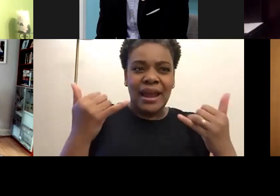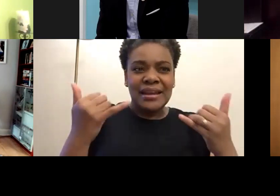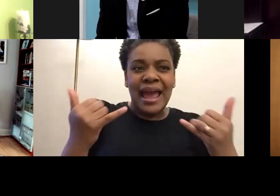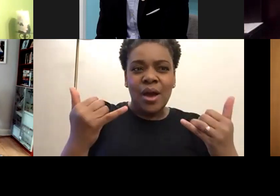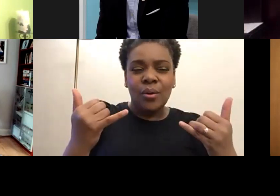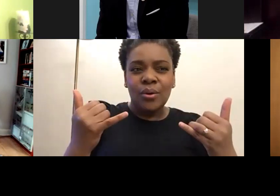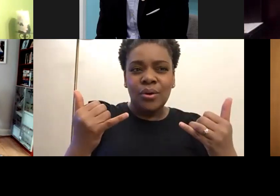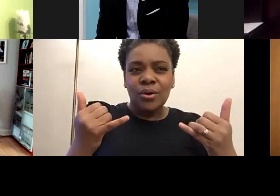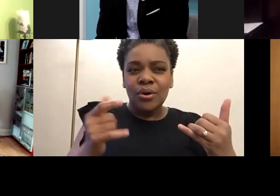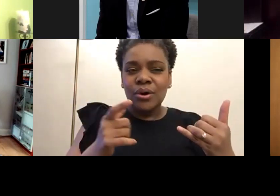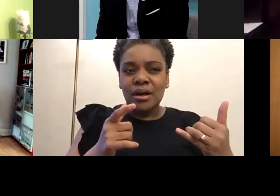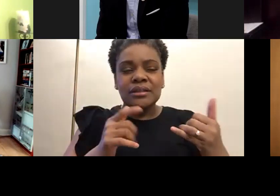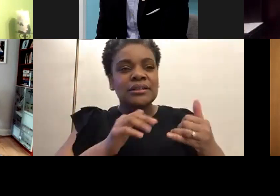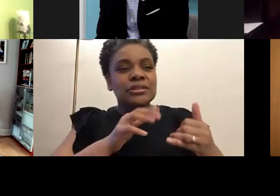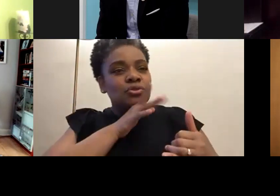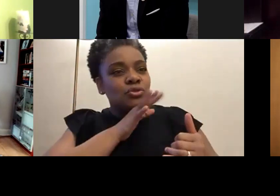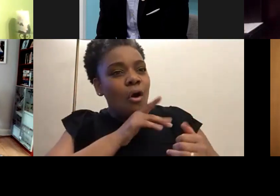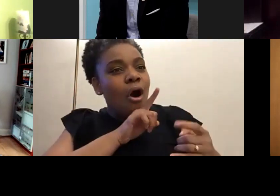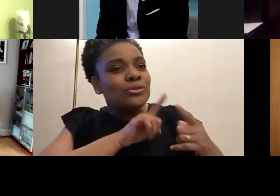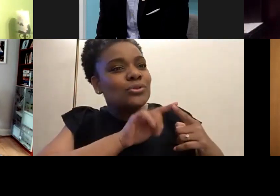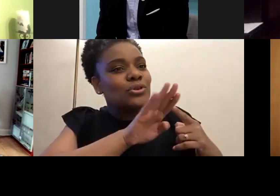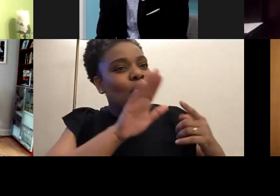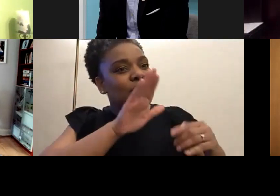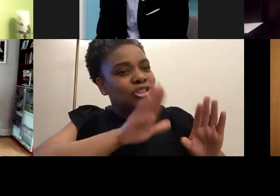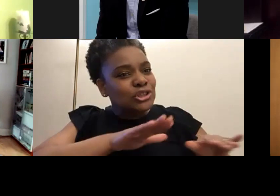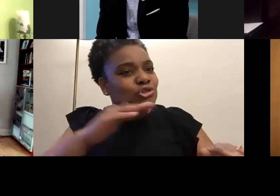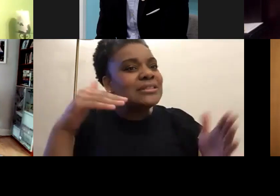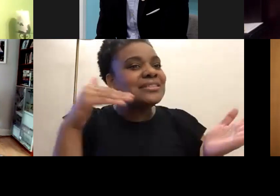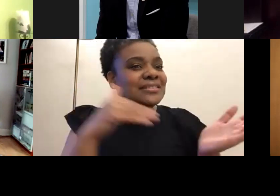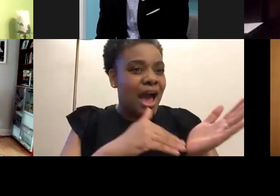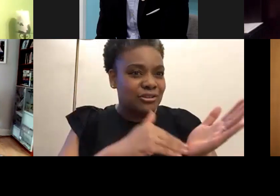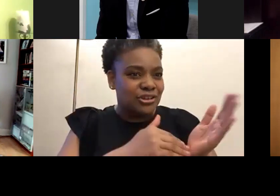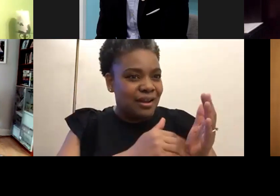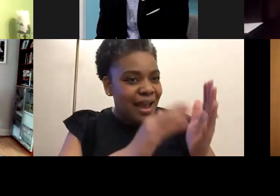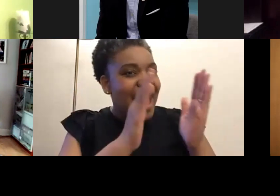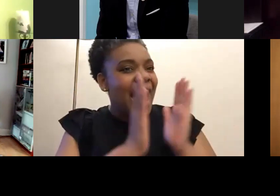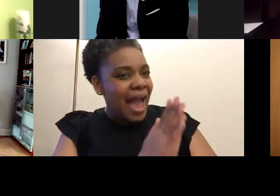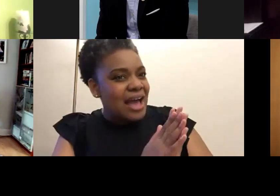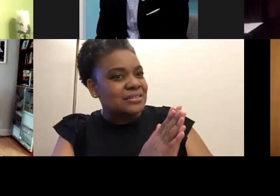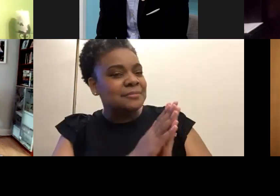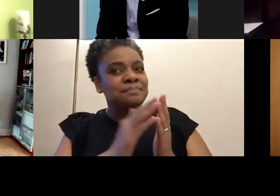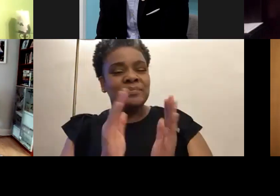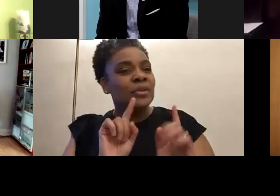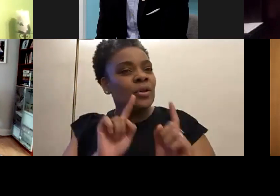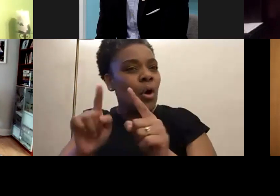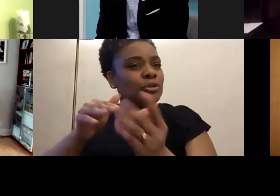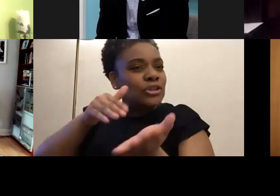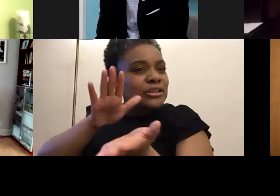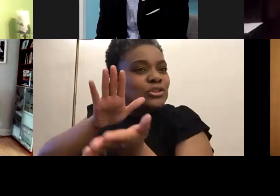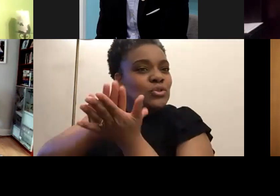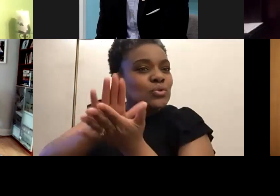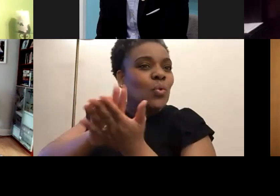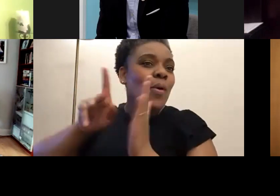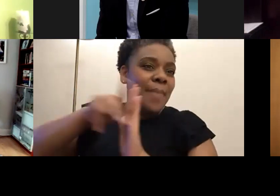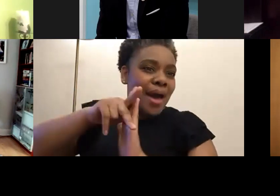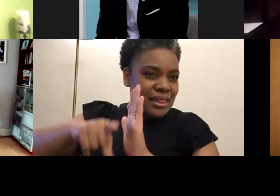kid vaccinated? So start talking to your pediatrician, ask them, see what resources there's going to be in the community center, see what the school policy is going to be as far as getting a